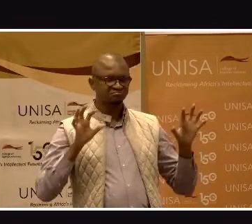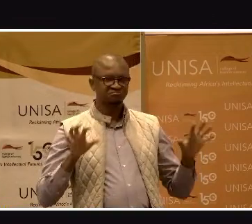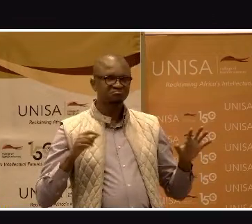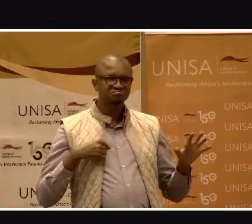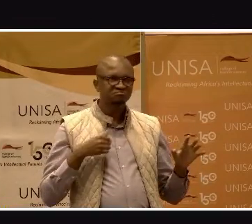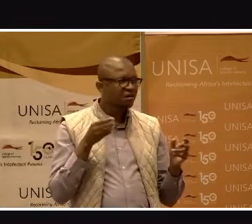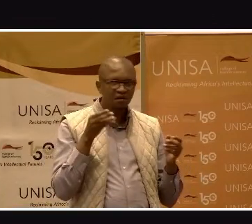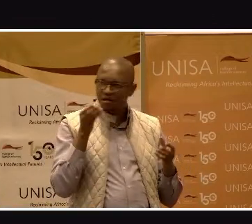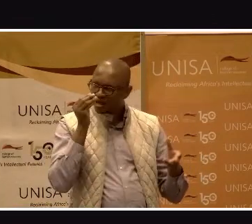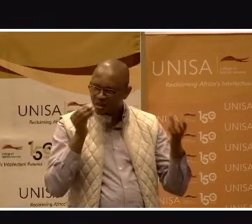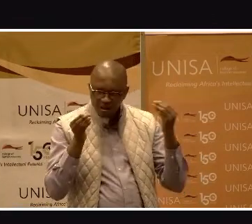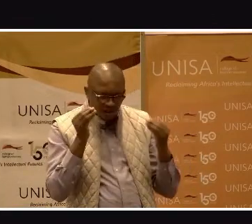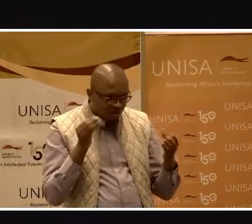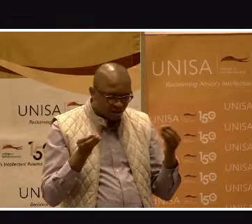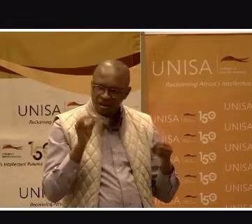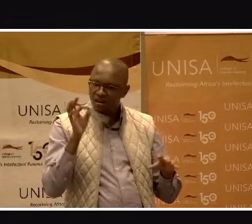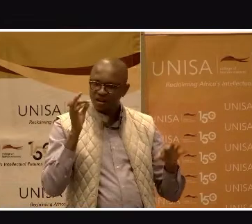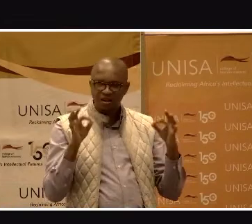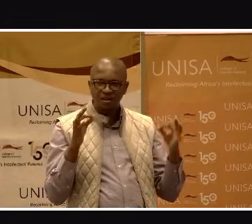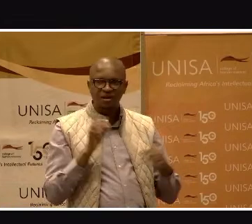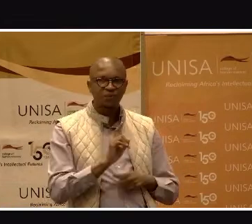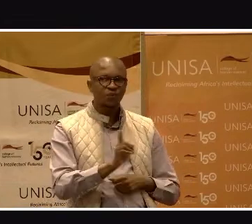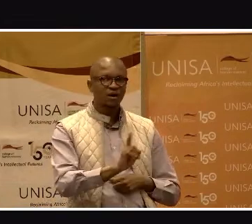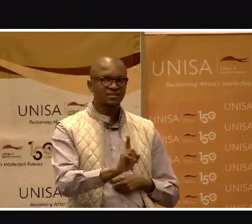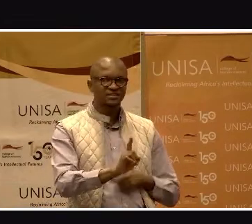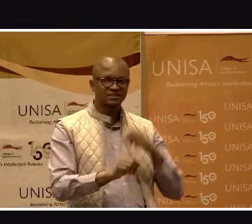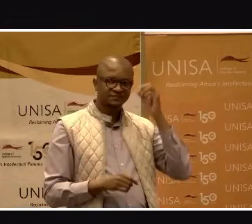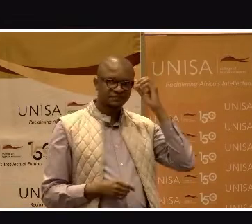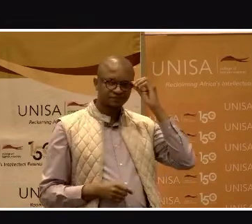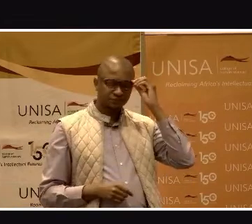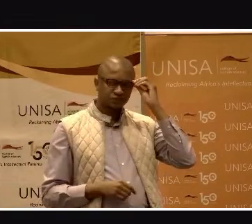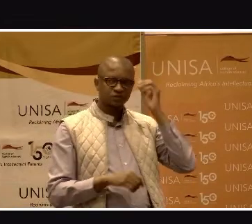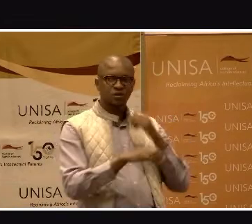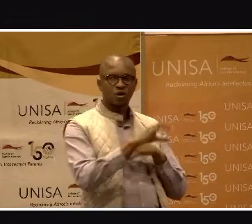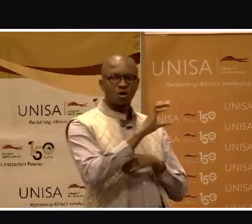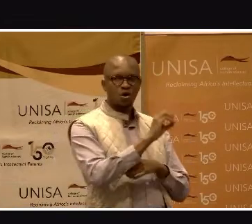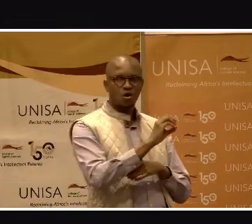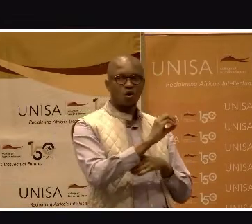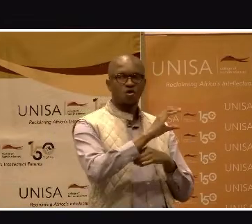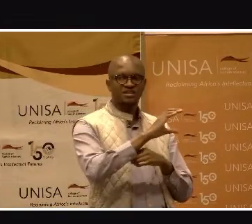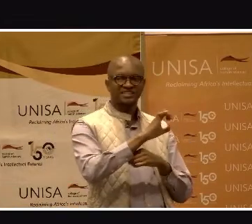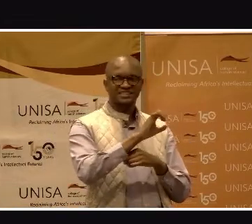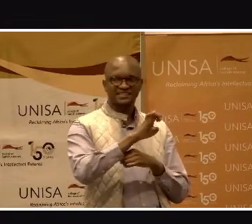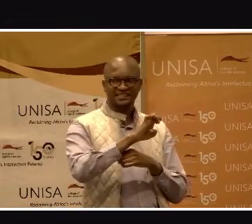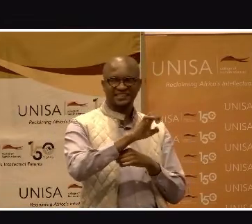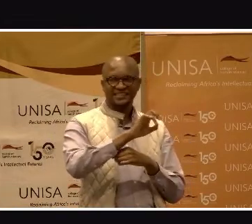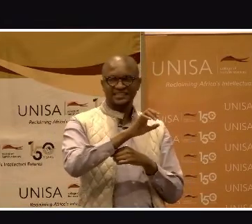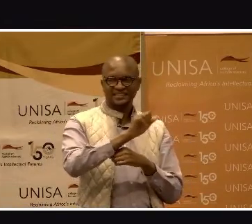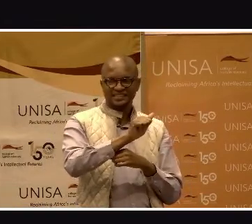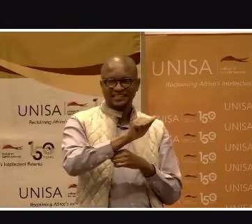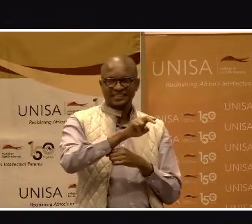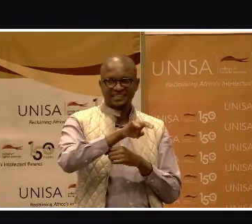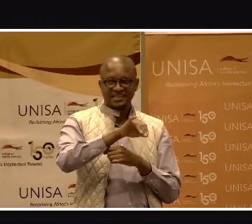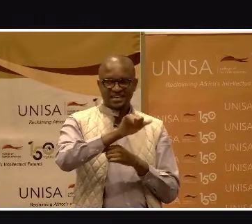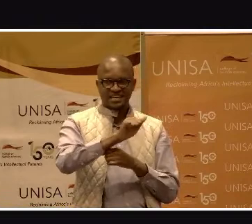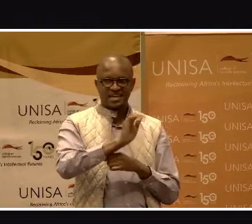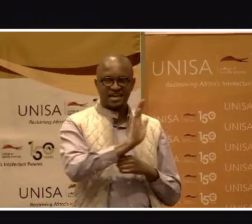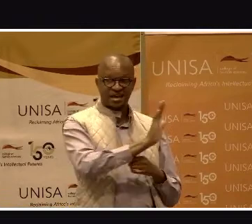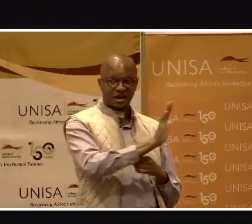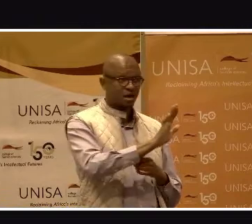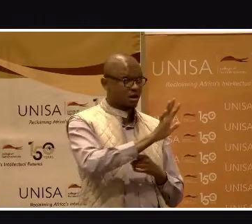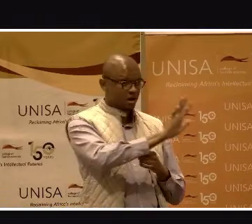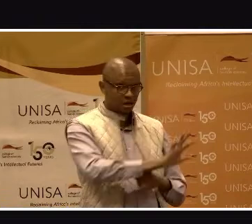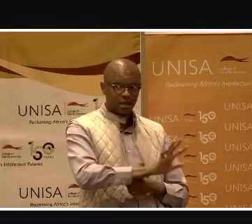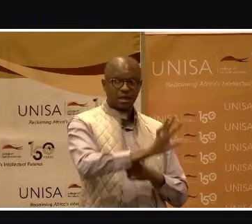it? Oceania is the region with the greatest number of languages that are considered to be threatened